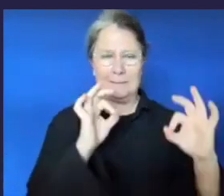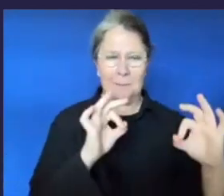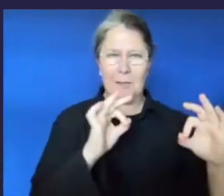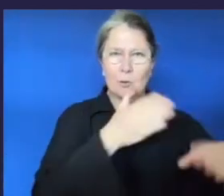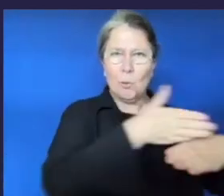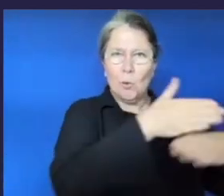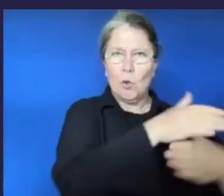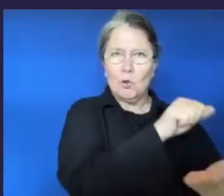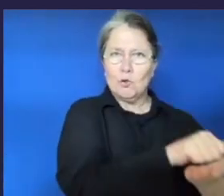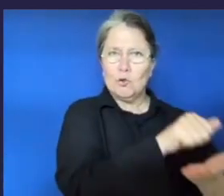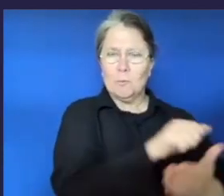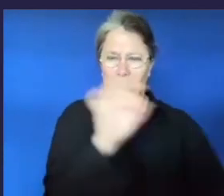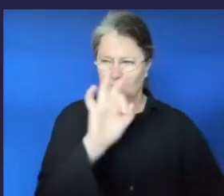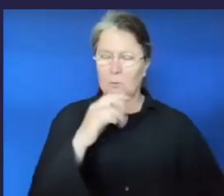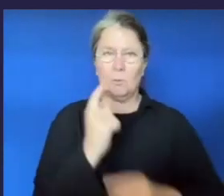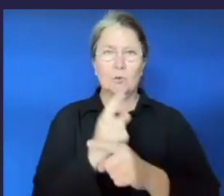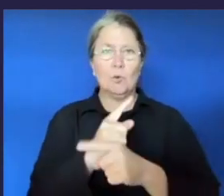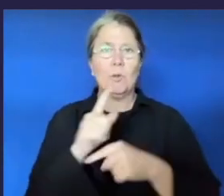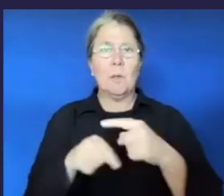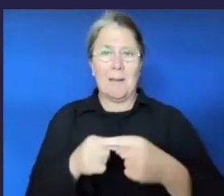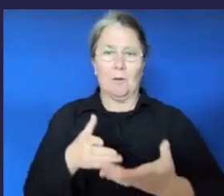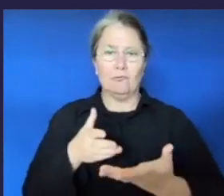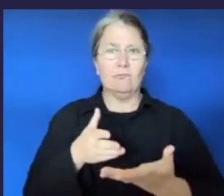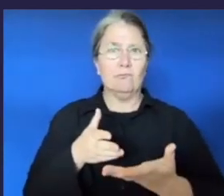I could work at if we wanted to.